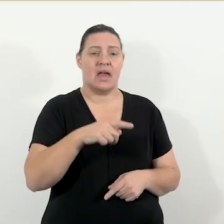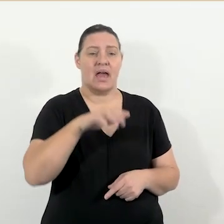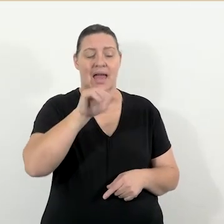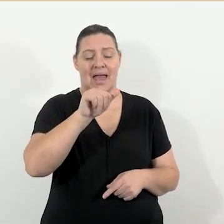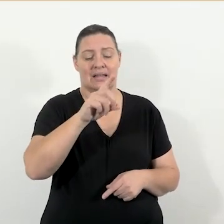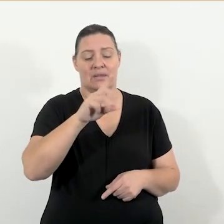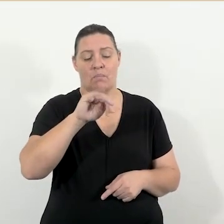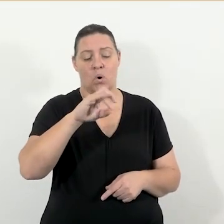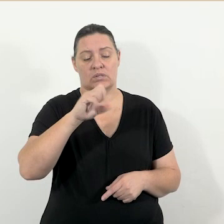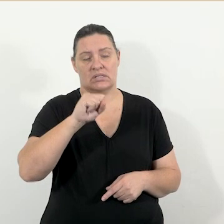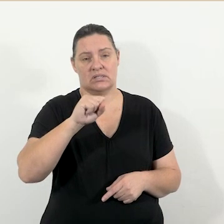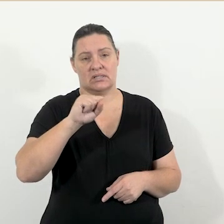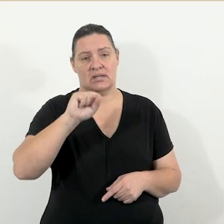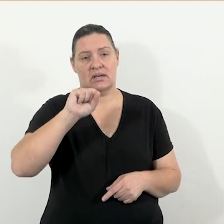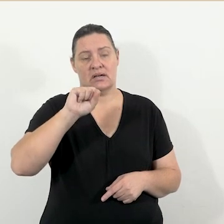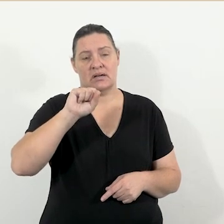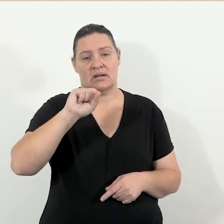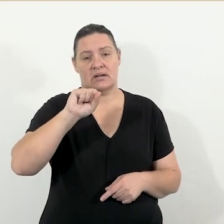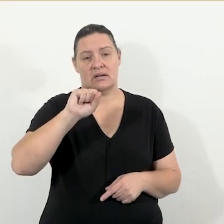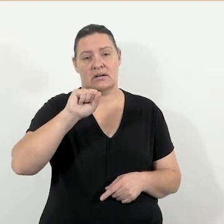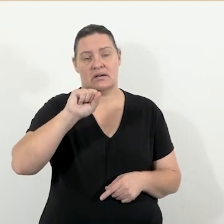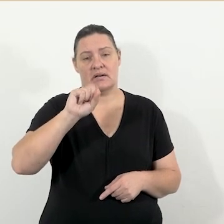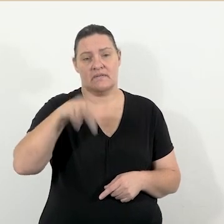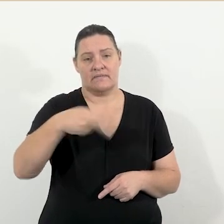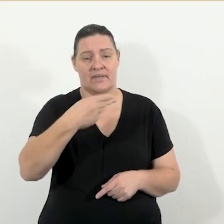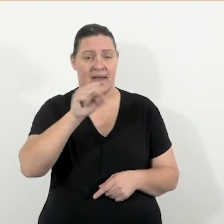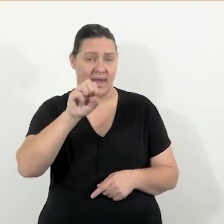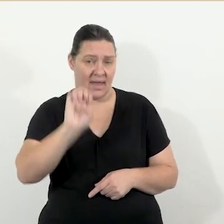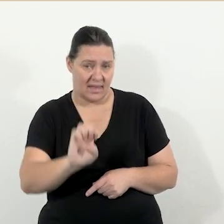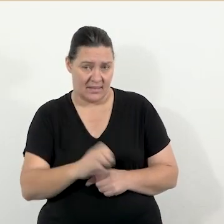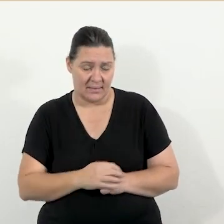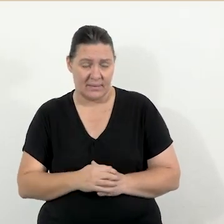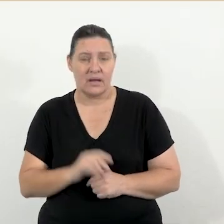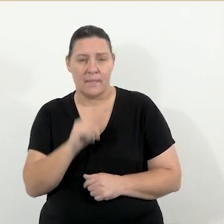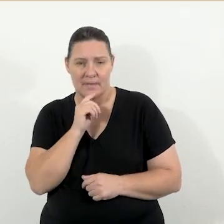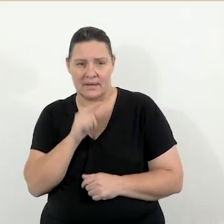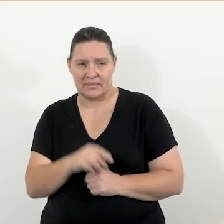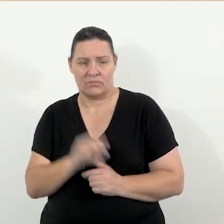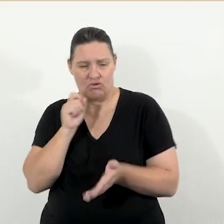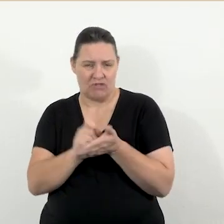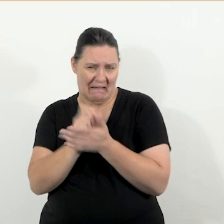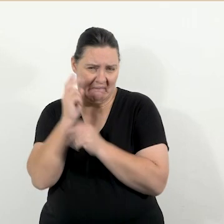biosphere here so that you can be able to see it properly. I'll just write it here. This is my